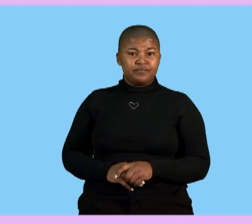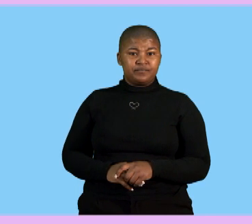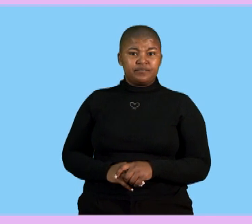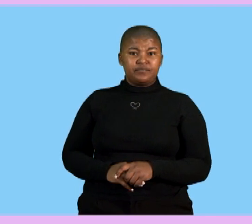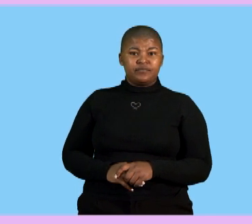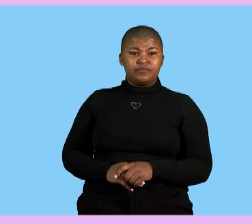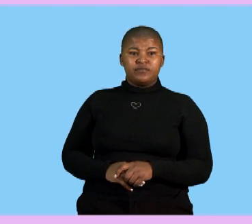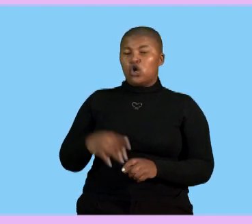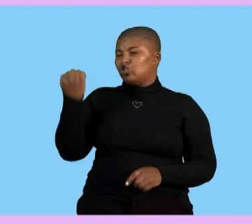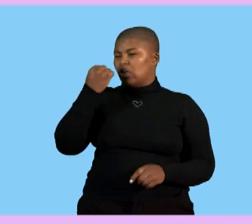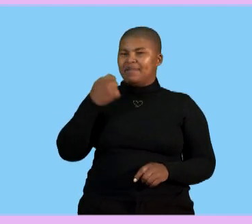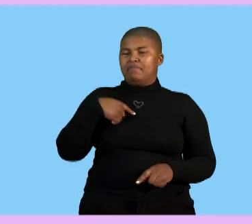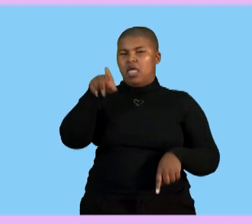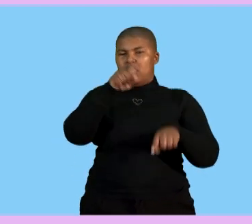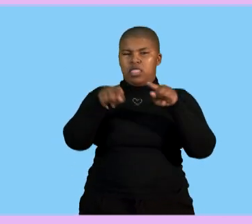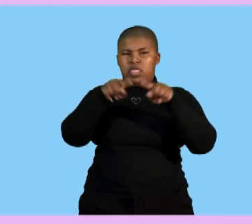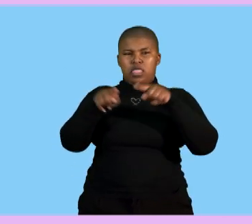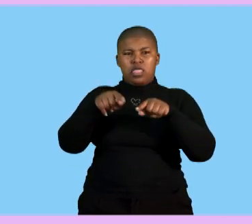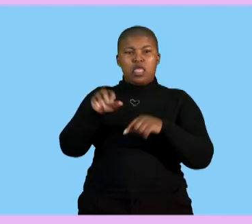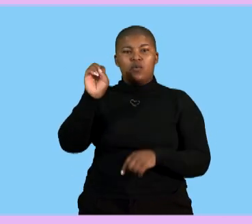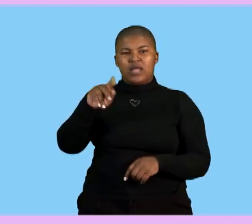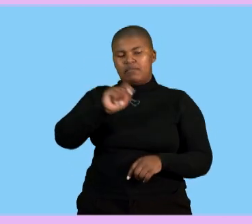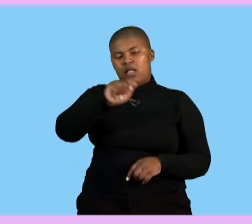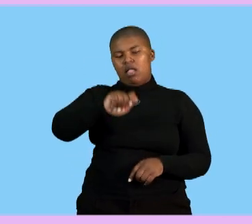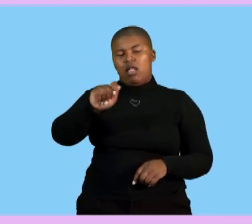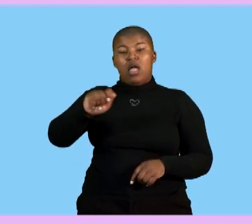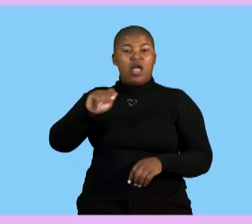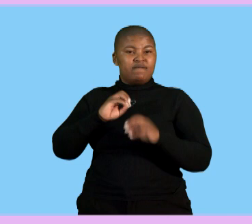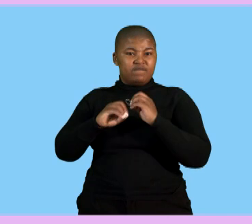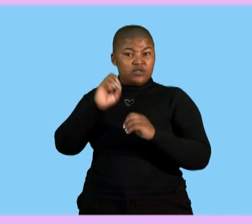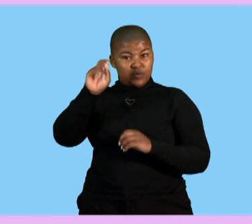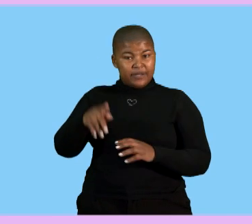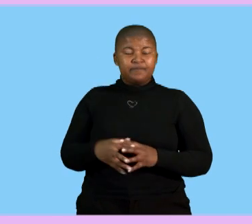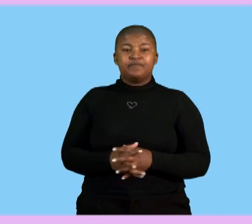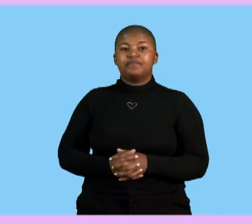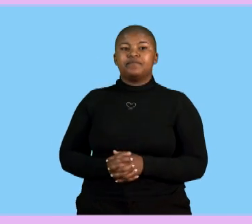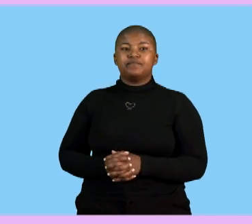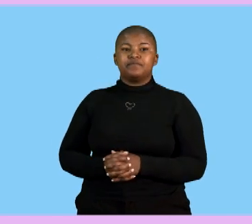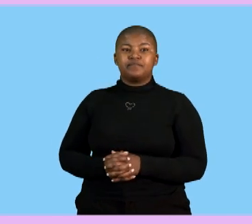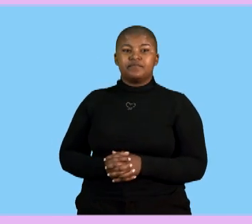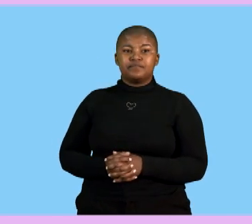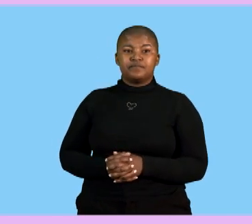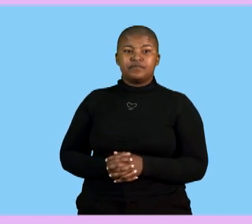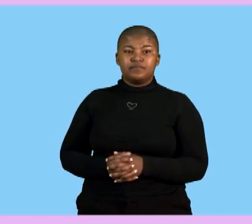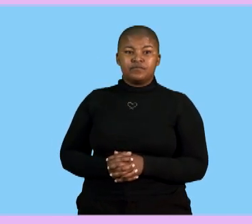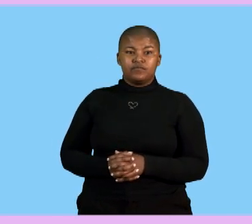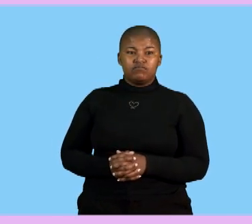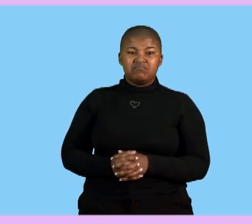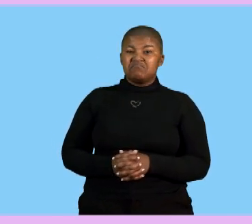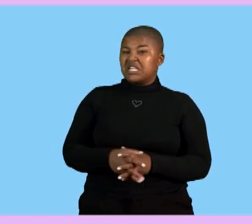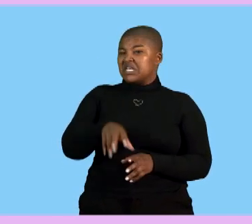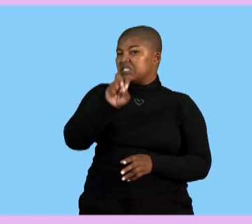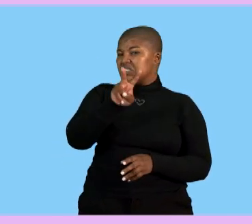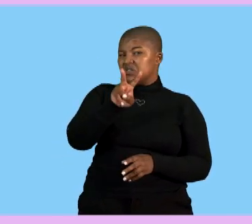Rand, sorry for all the scratches. Let's just make some space. Now if that is